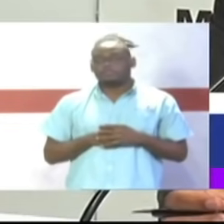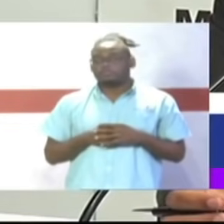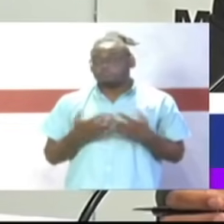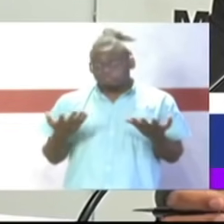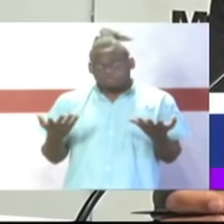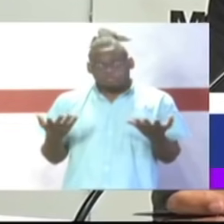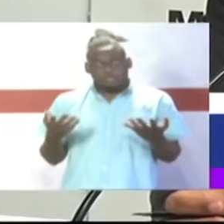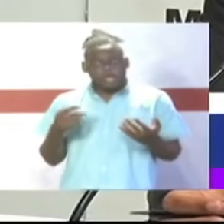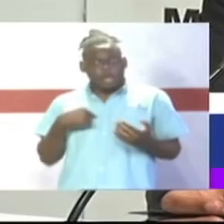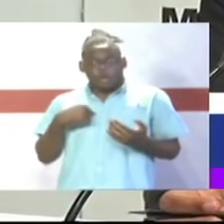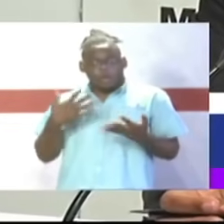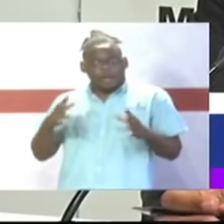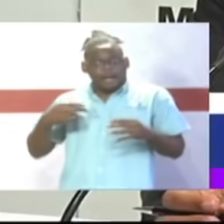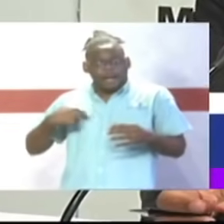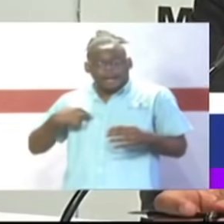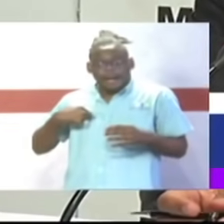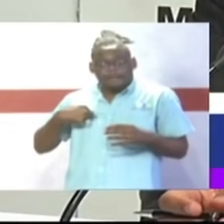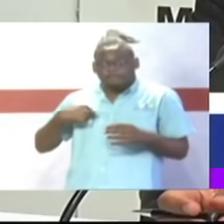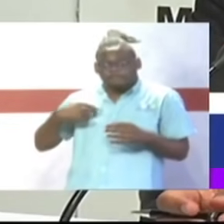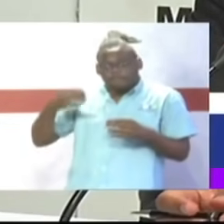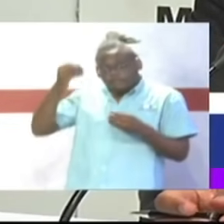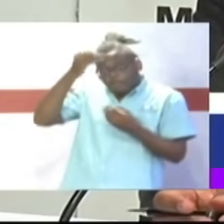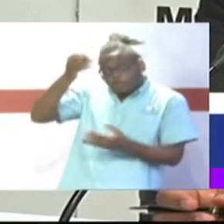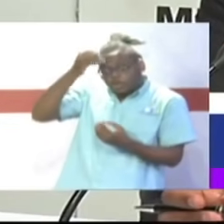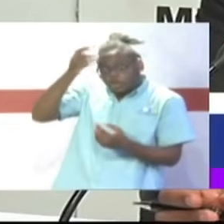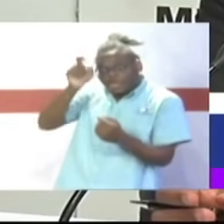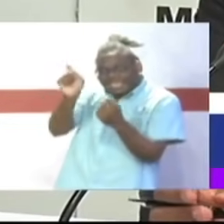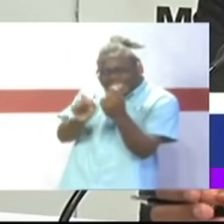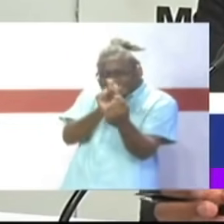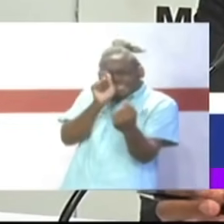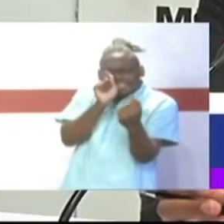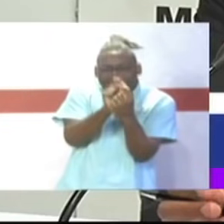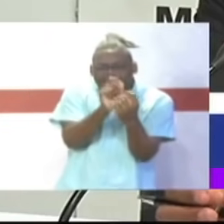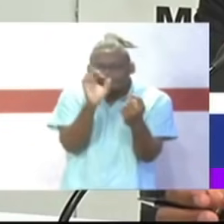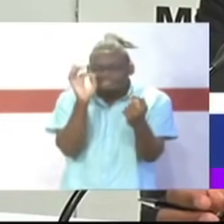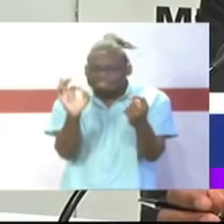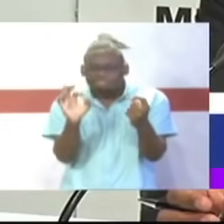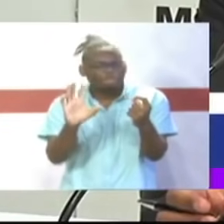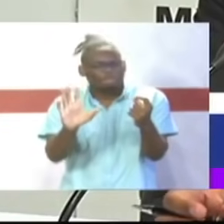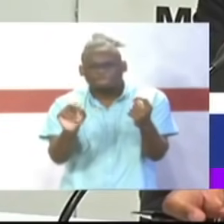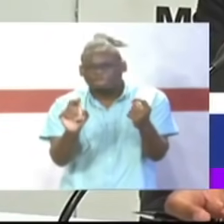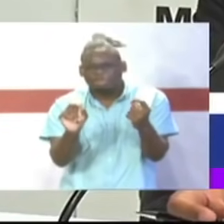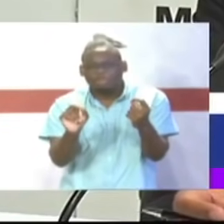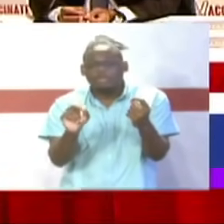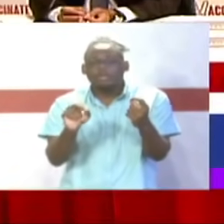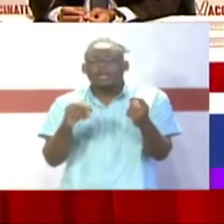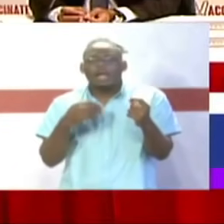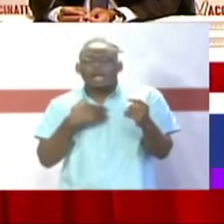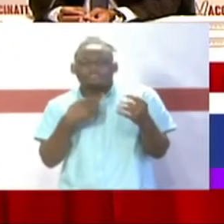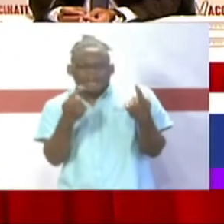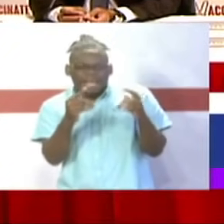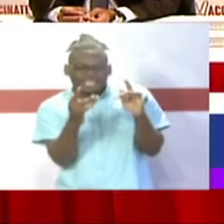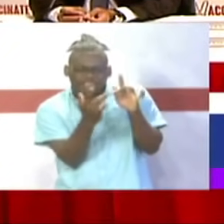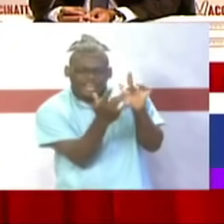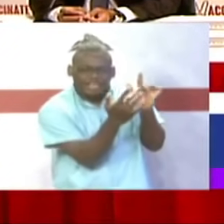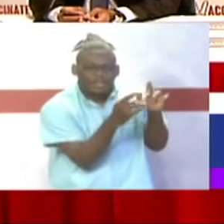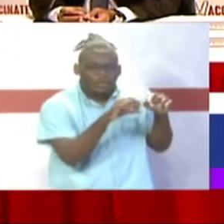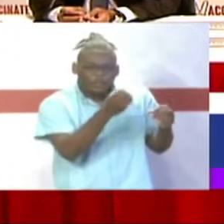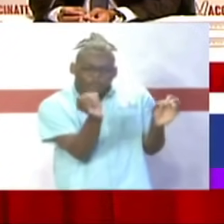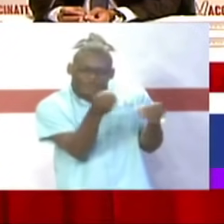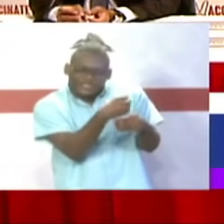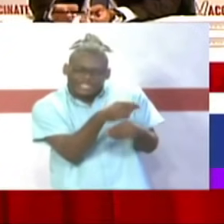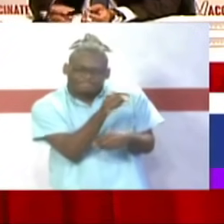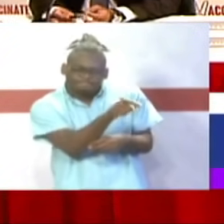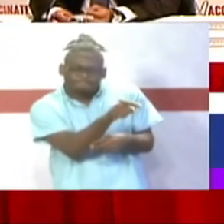to my counterpart, the Chief Education Officer, so she can give the details as it relates to the individual schools. Thank you very much, CMO. We